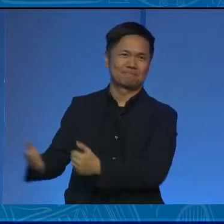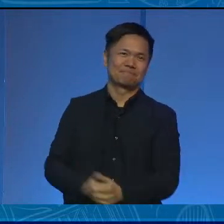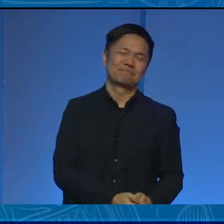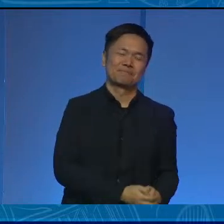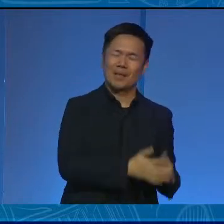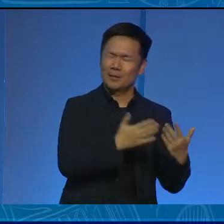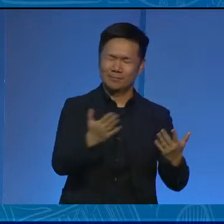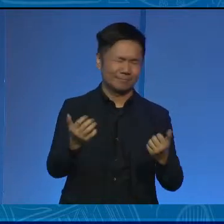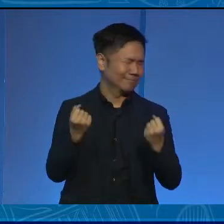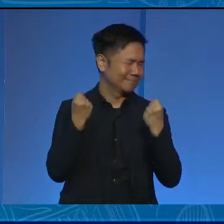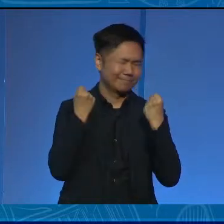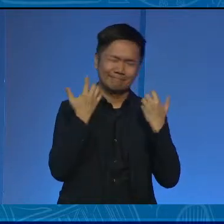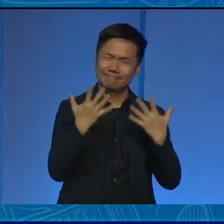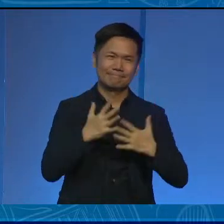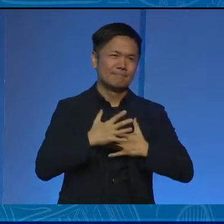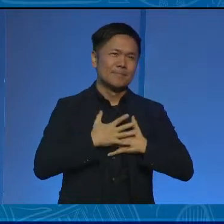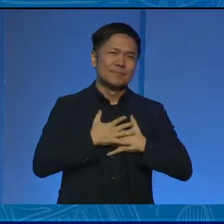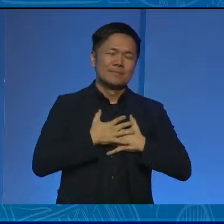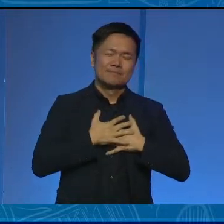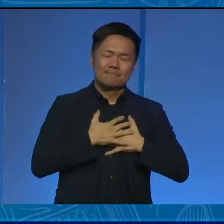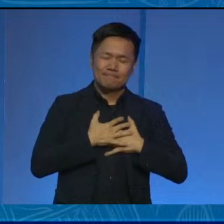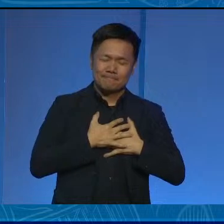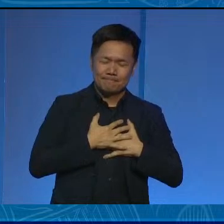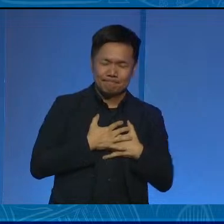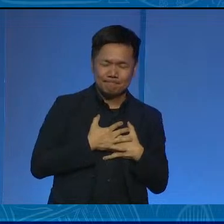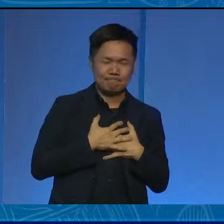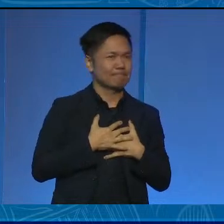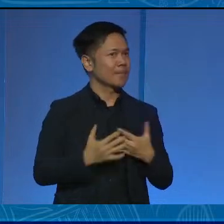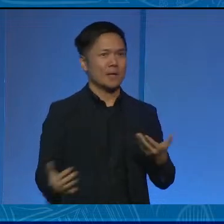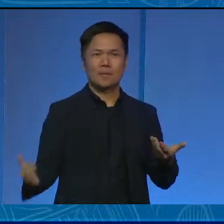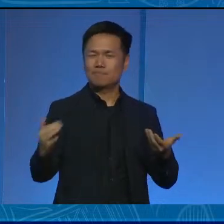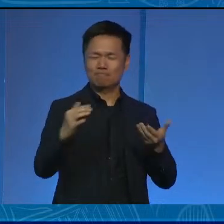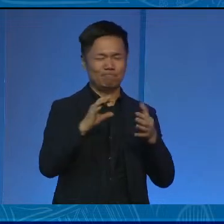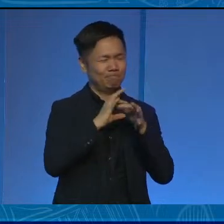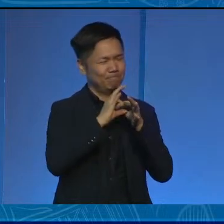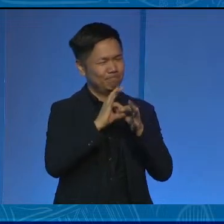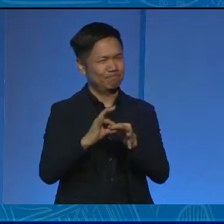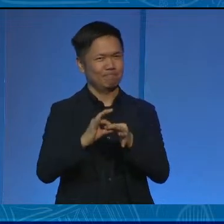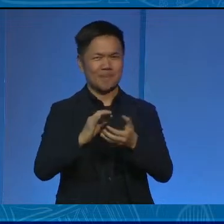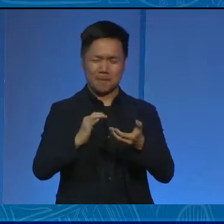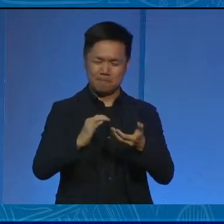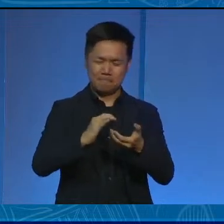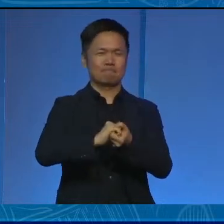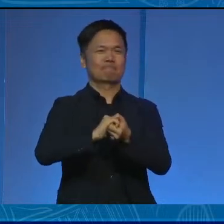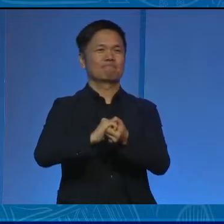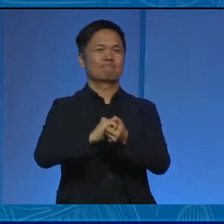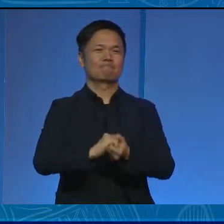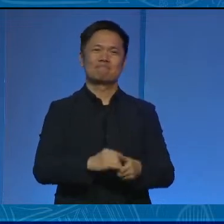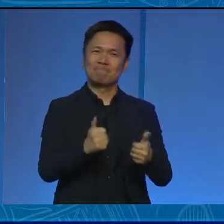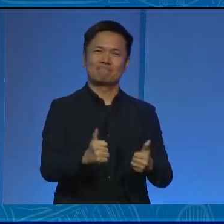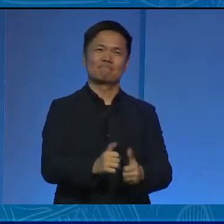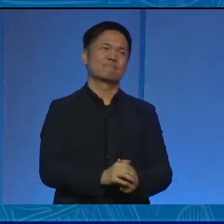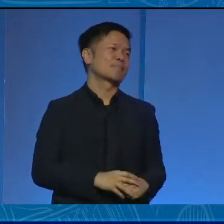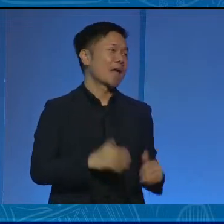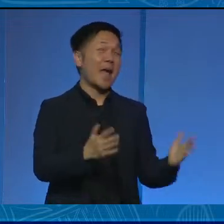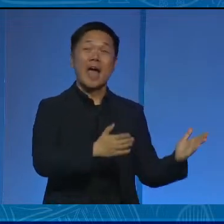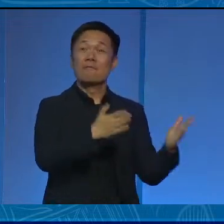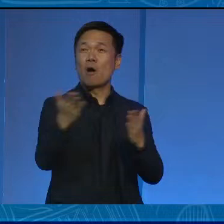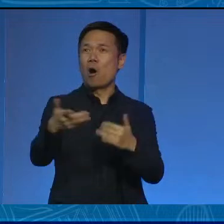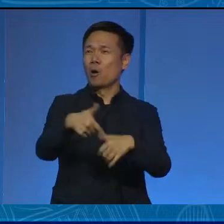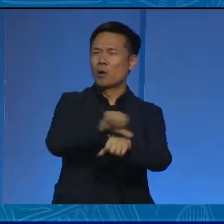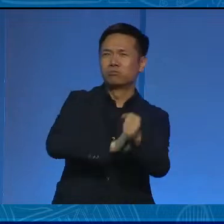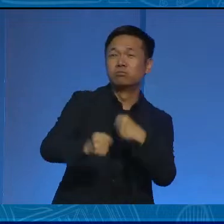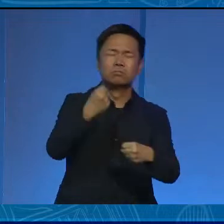much. It's been so wonderful working with you and your teams. The organizing teams who work tirelessly